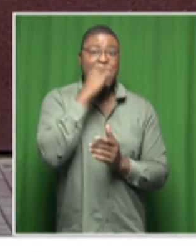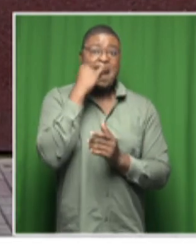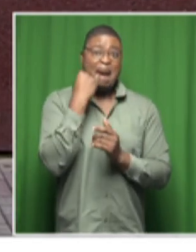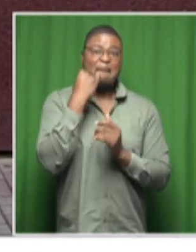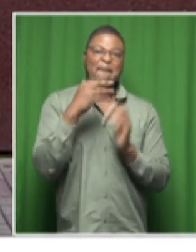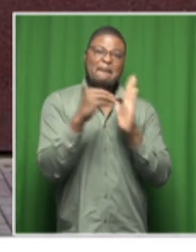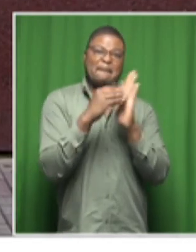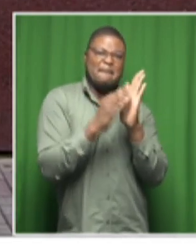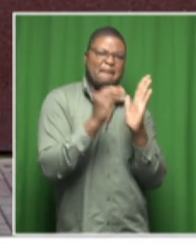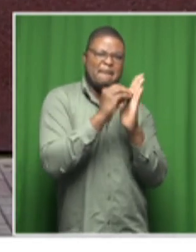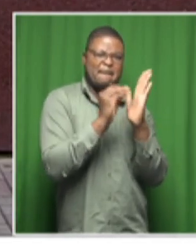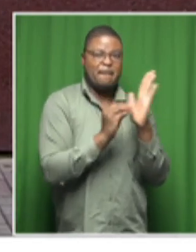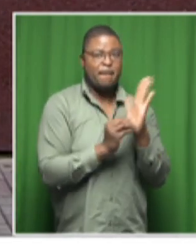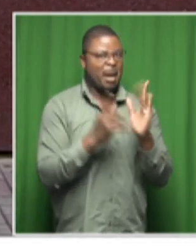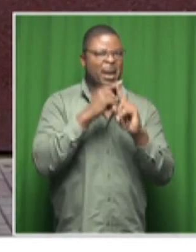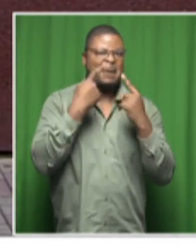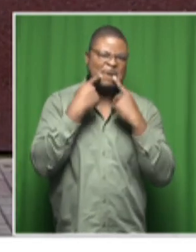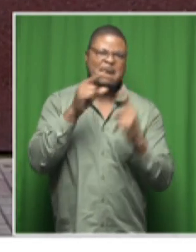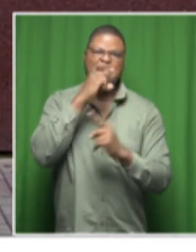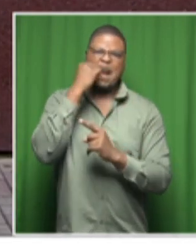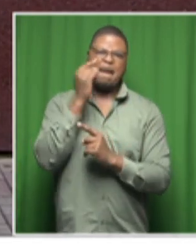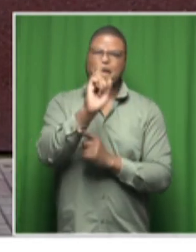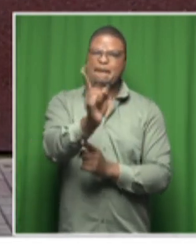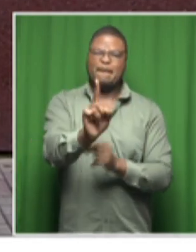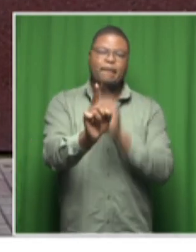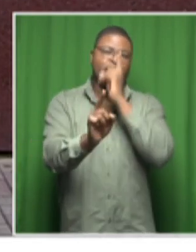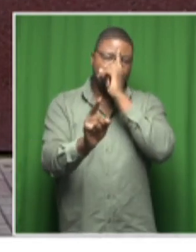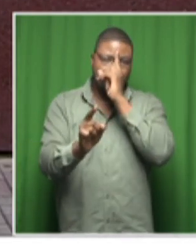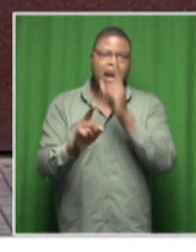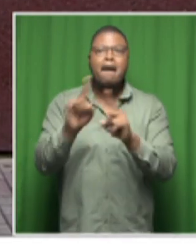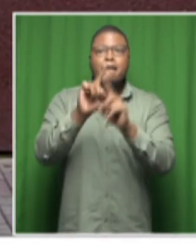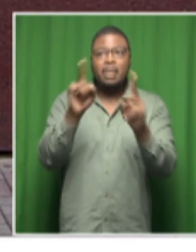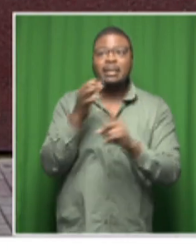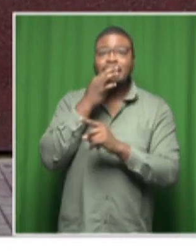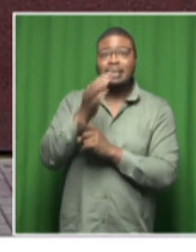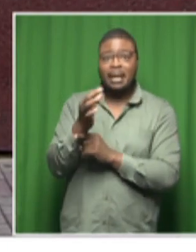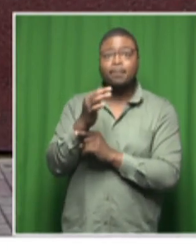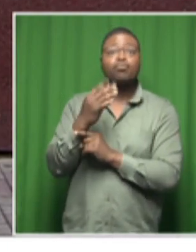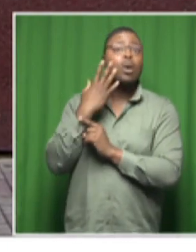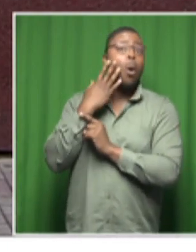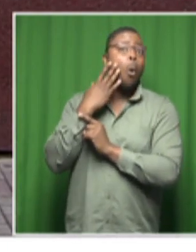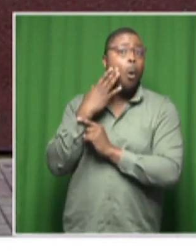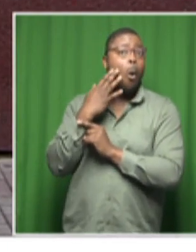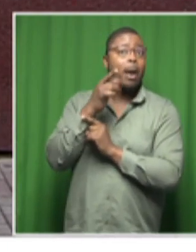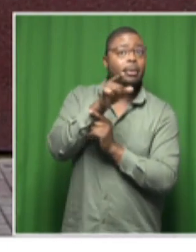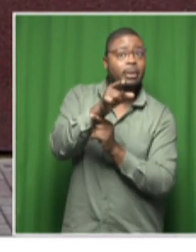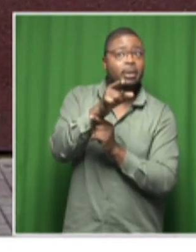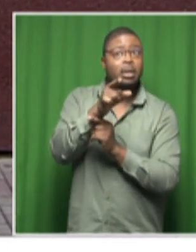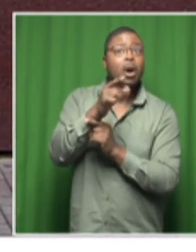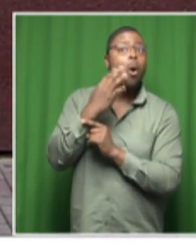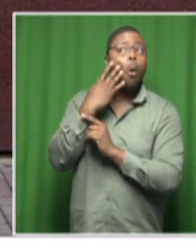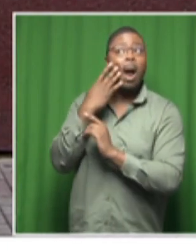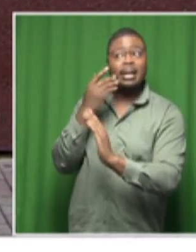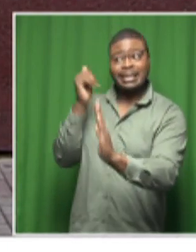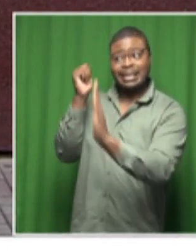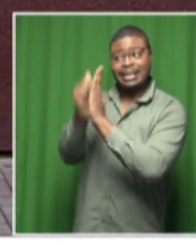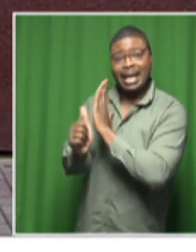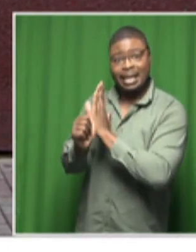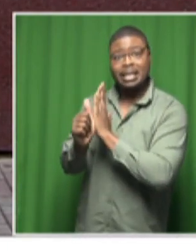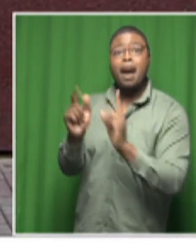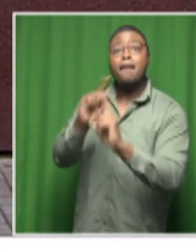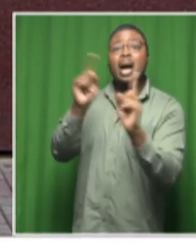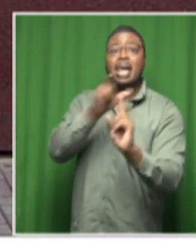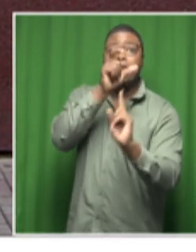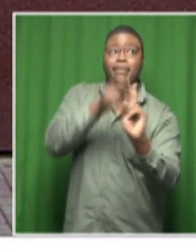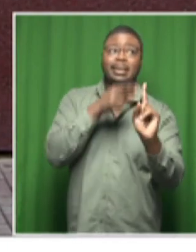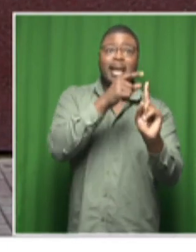the understanding that it was due to be someone who was inside the house at the time that Senzo Meyiwa was killed, we did not mention the name,